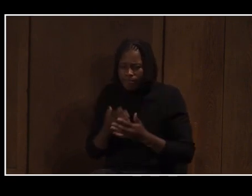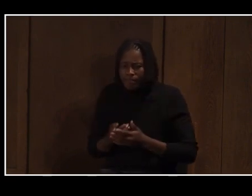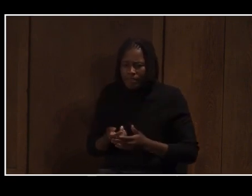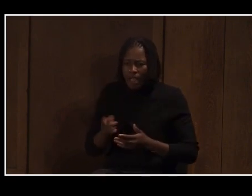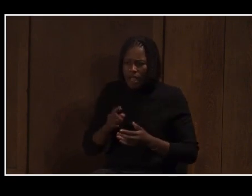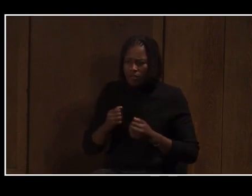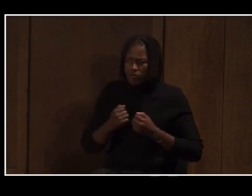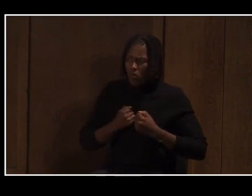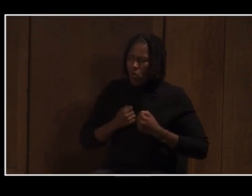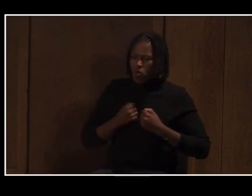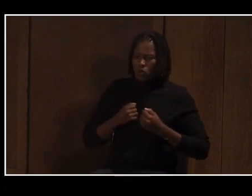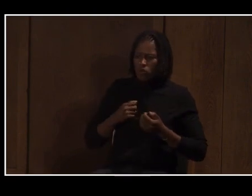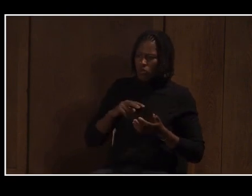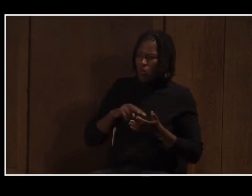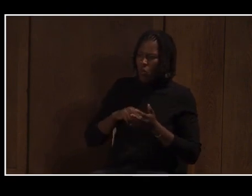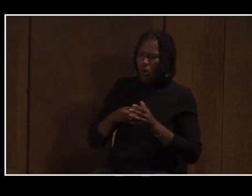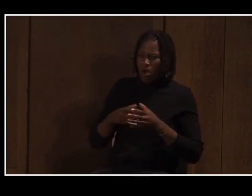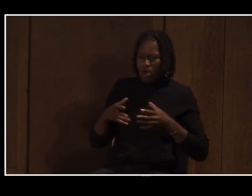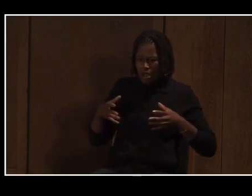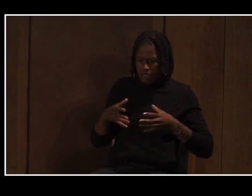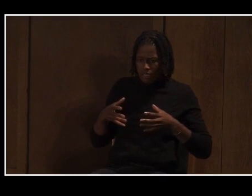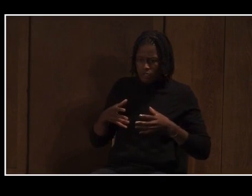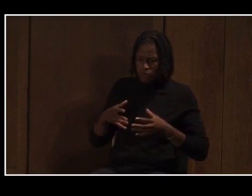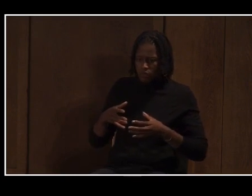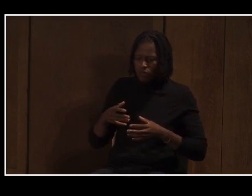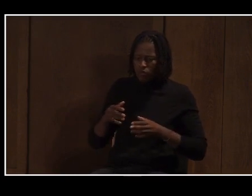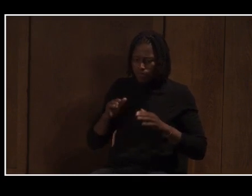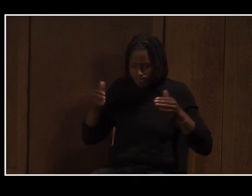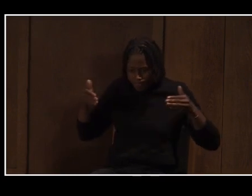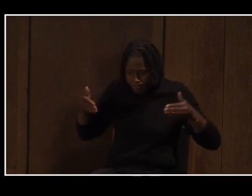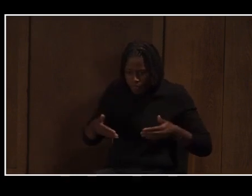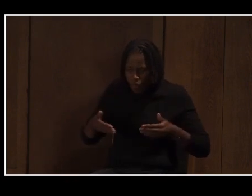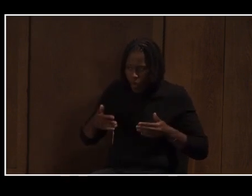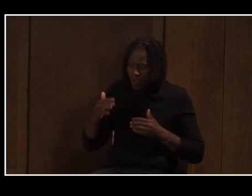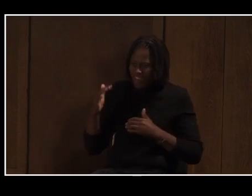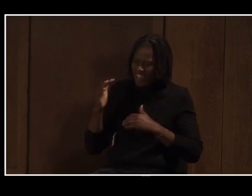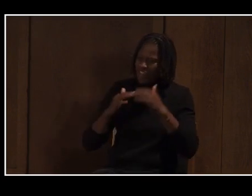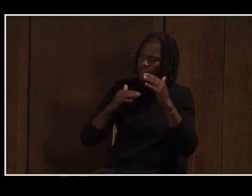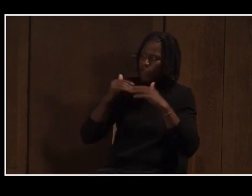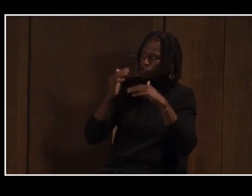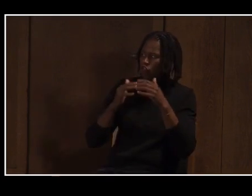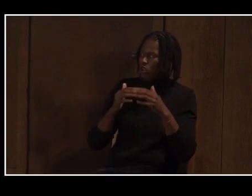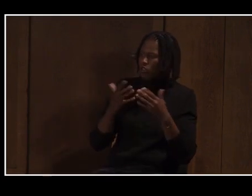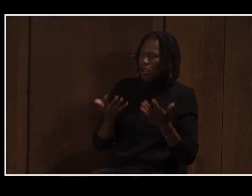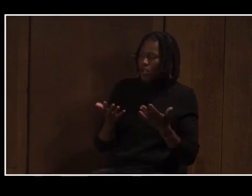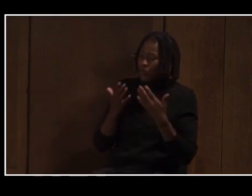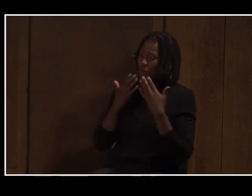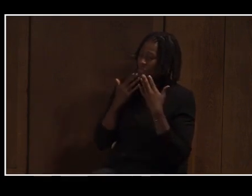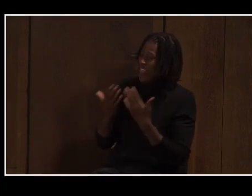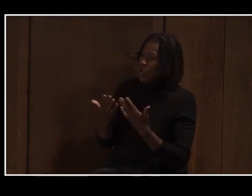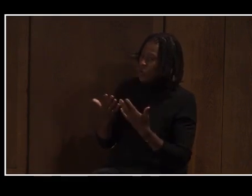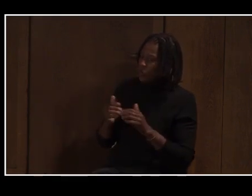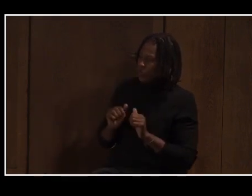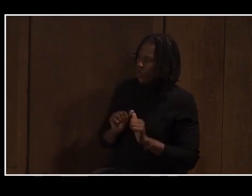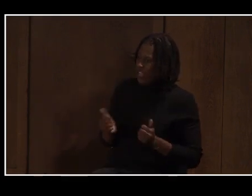organization which has at its core infrastructure. So thank you, Healing Justice, just for that alone.